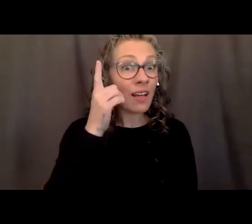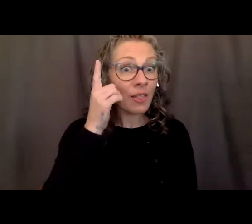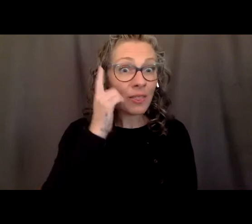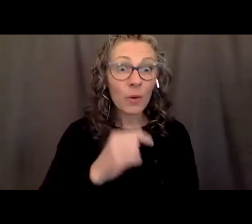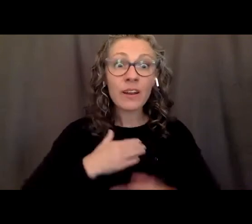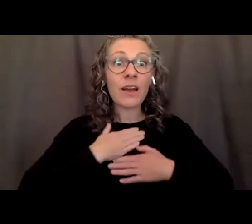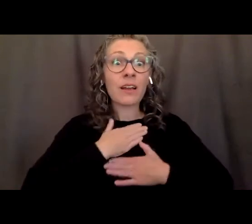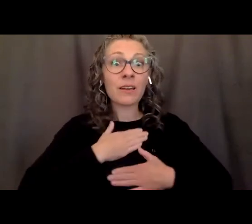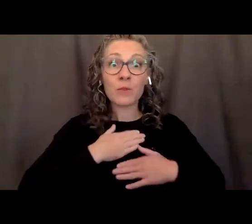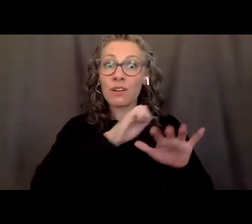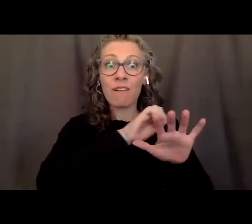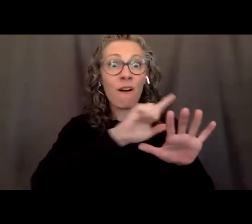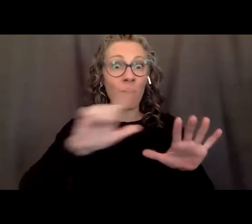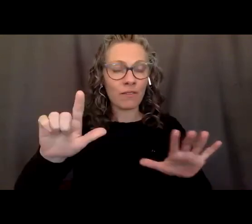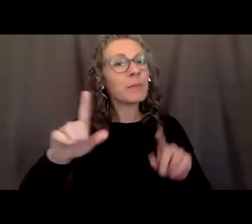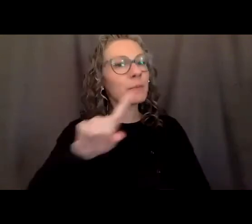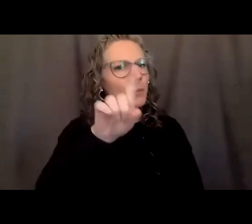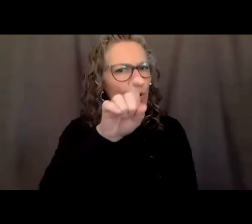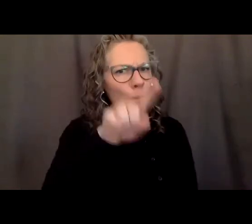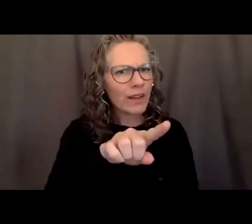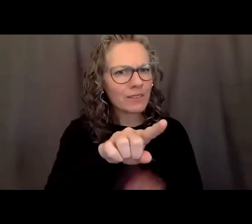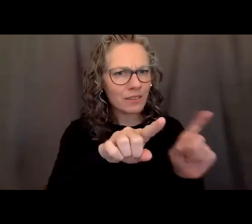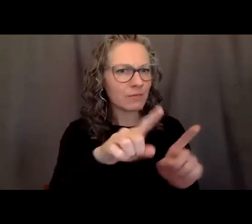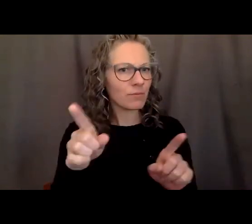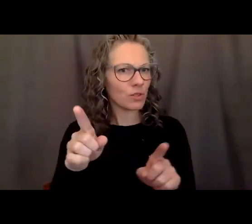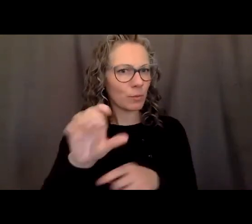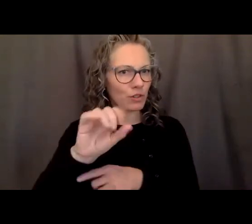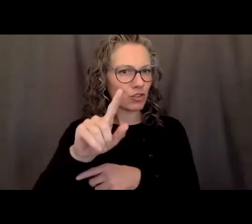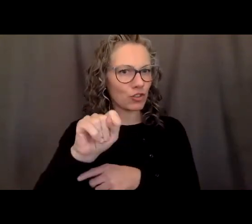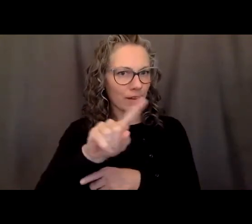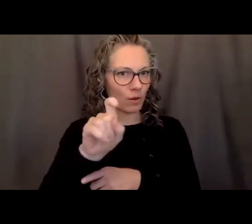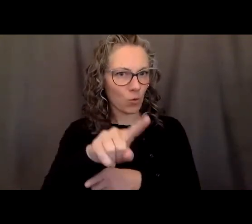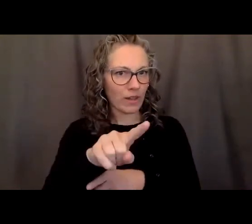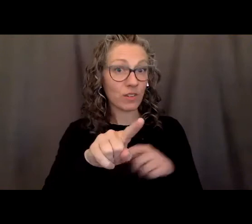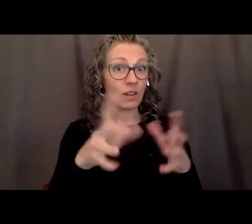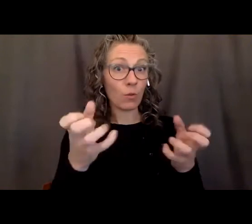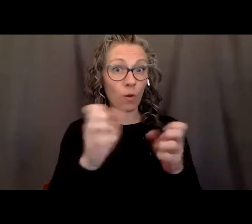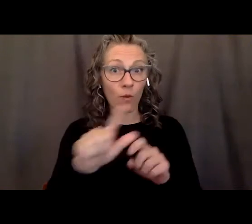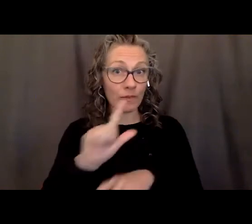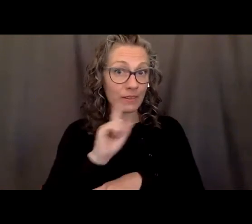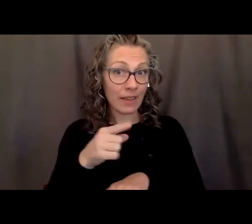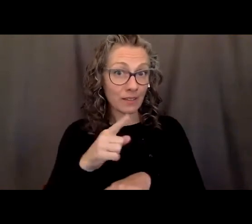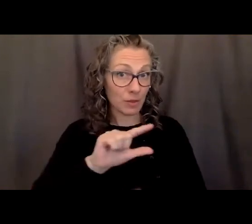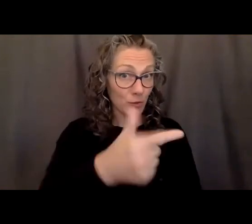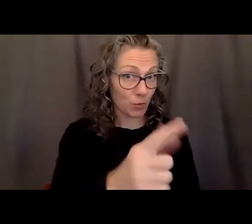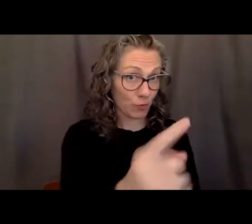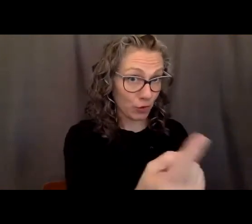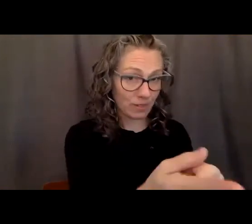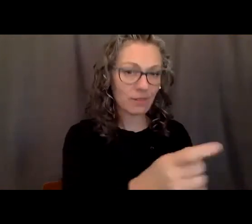you're saying. One question that someone asked in the chat that I'm going to have the rest of us address in a moment, you might want to share,